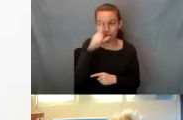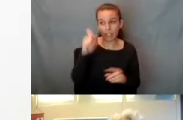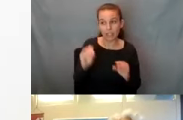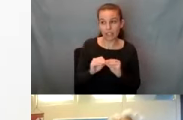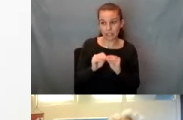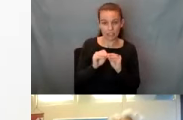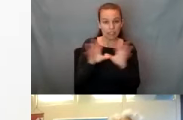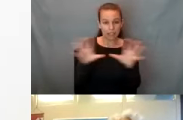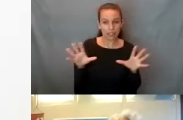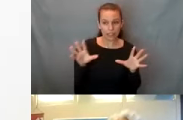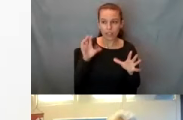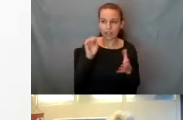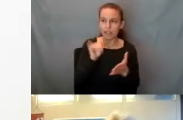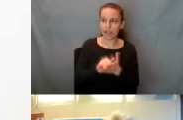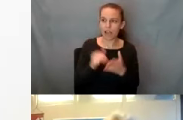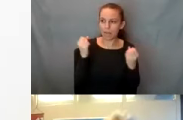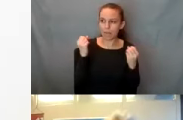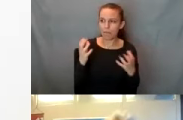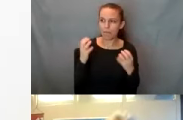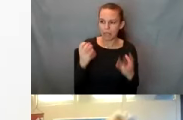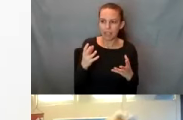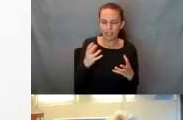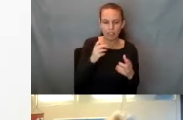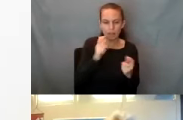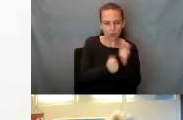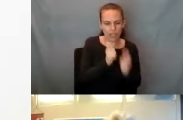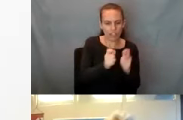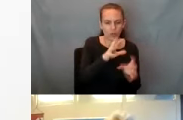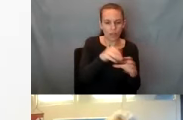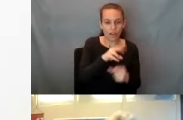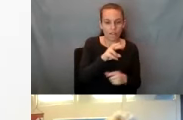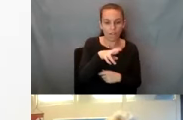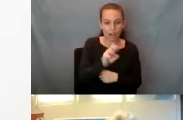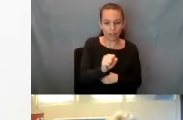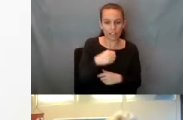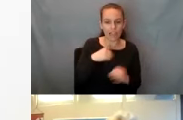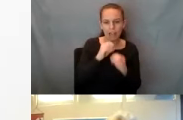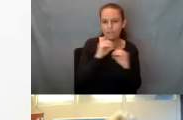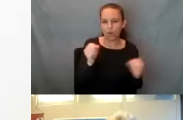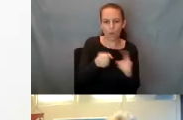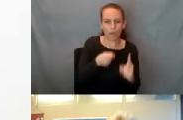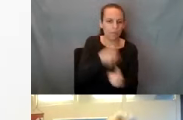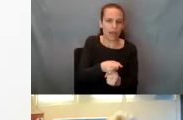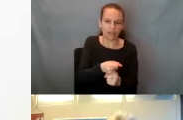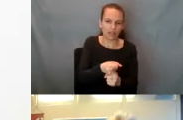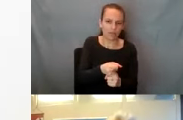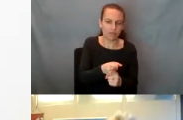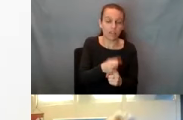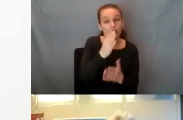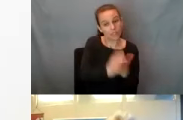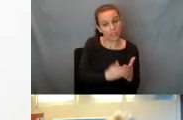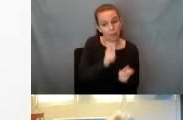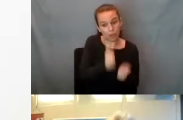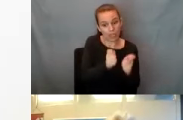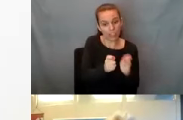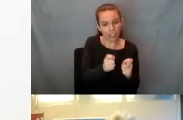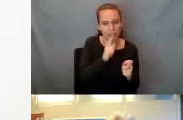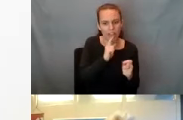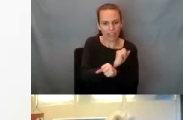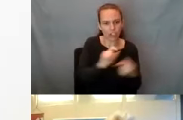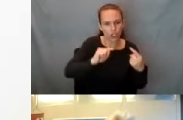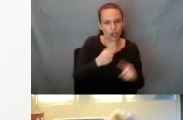mutations which occur in viruses have no impact at all. Some of them are actually detrimental to the virus, but the virus tries to